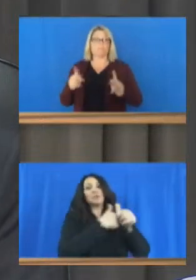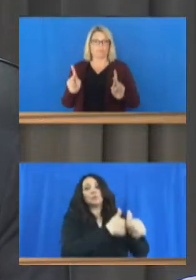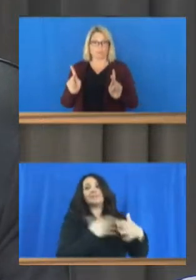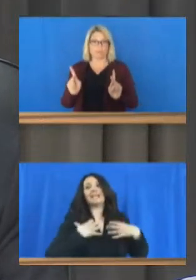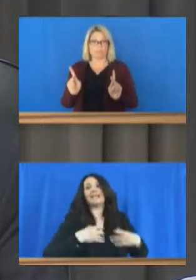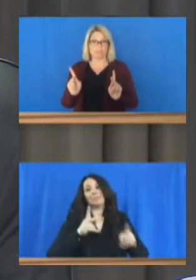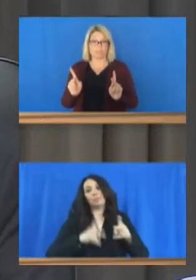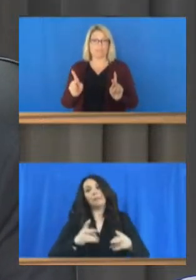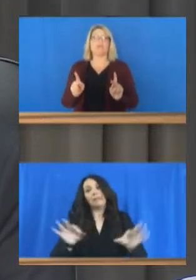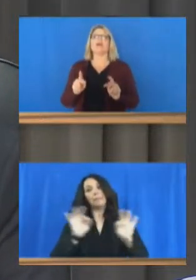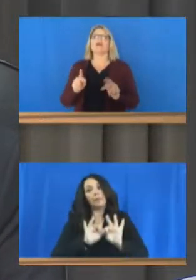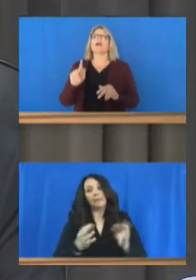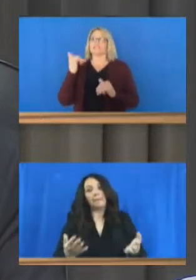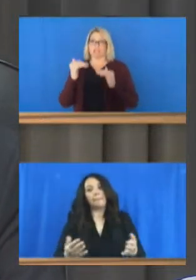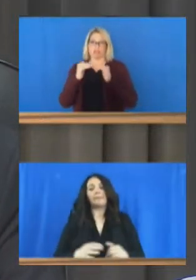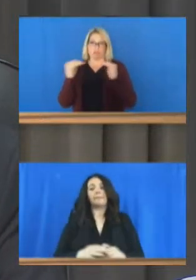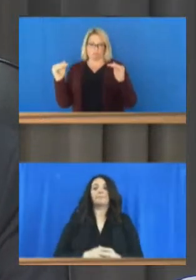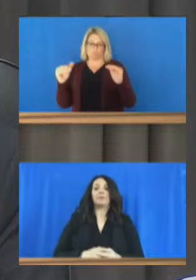that, you can drop me a note to